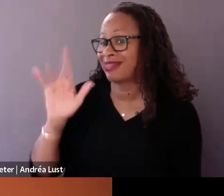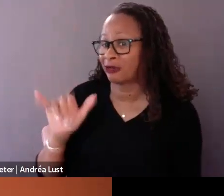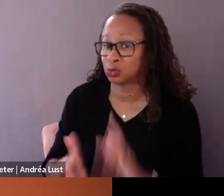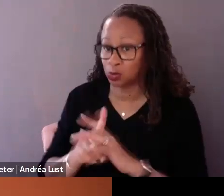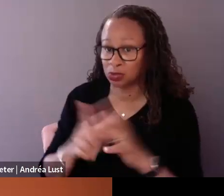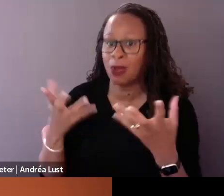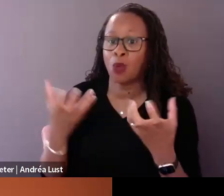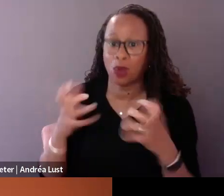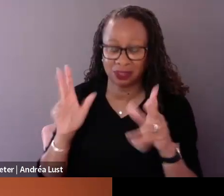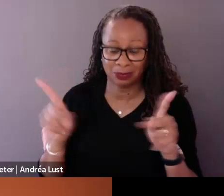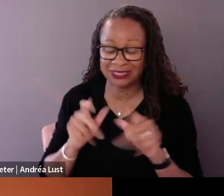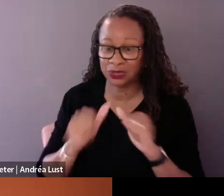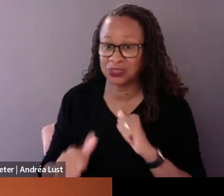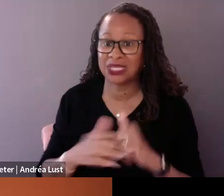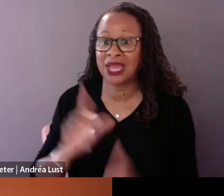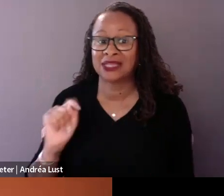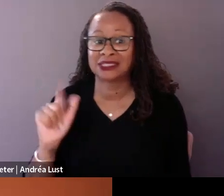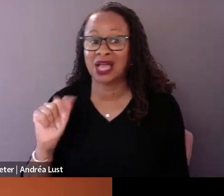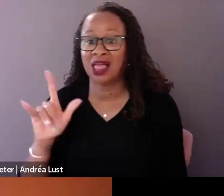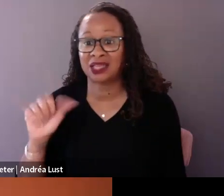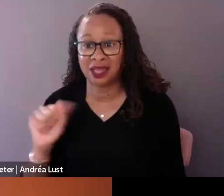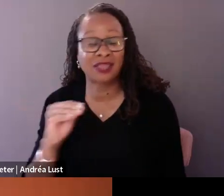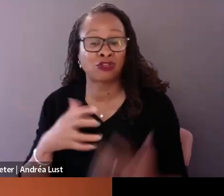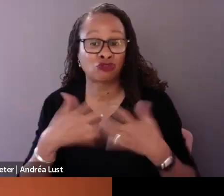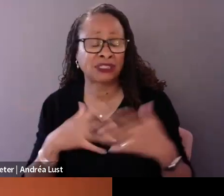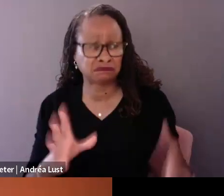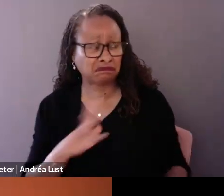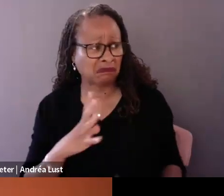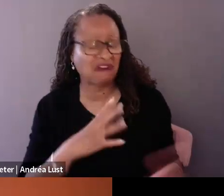and Talia and her roommates are accommodating.